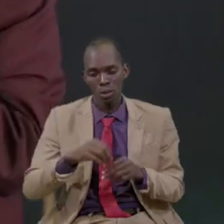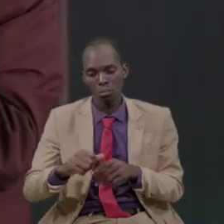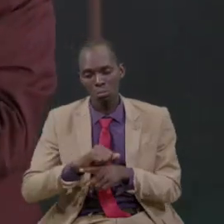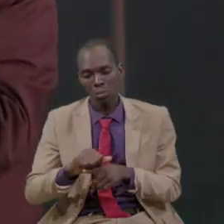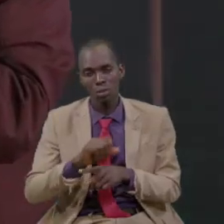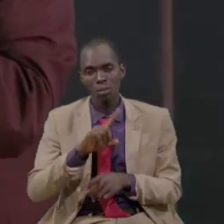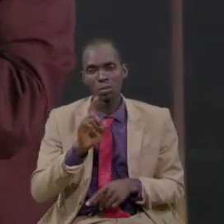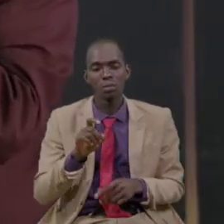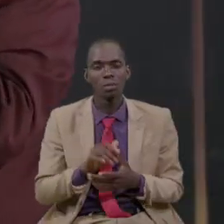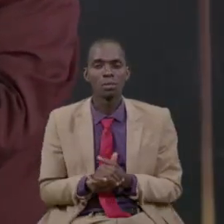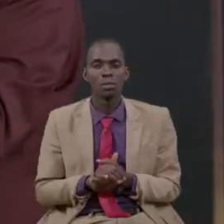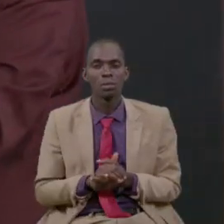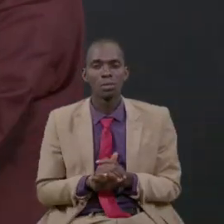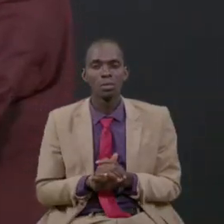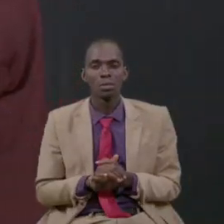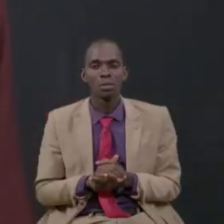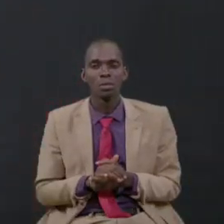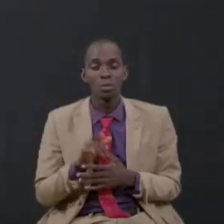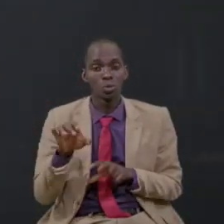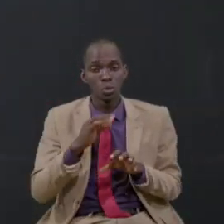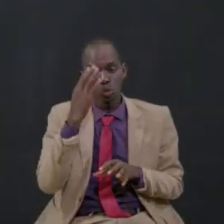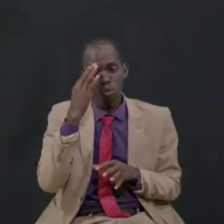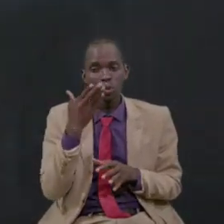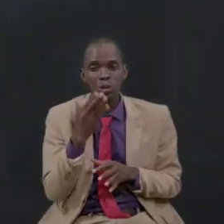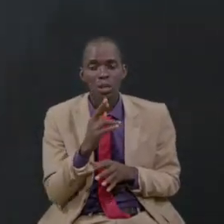practice. You know, there are people that they,